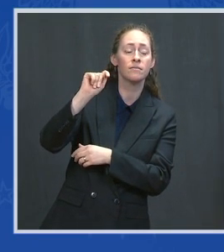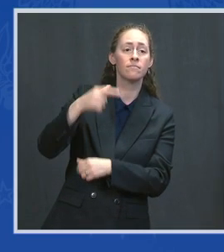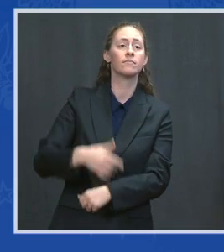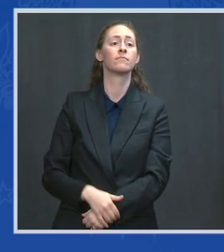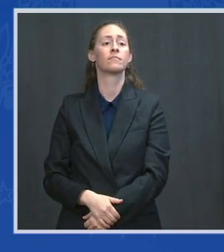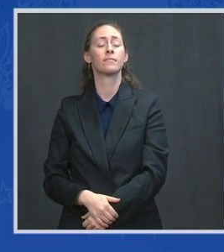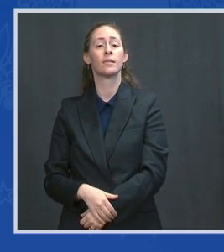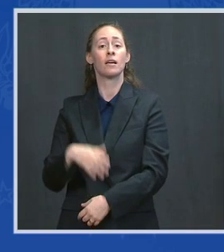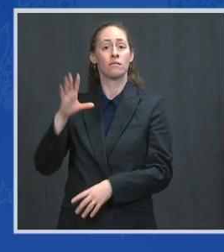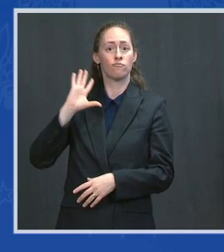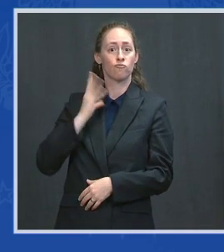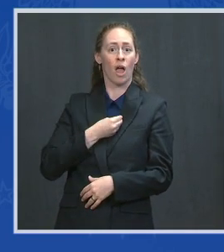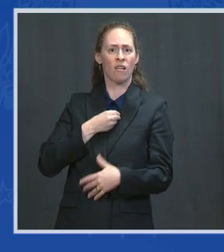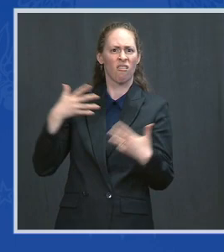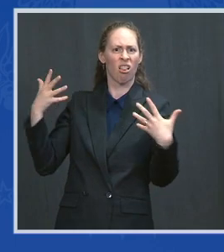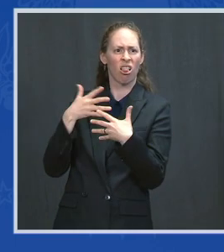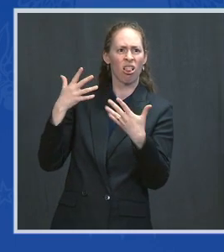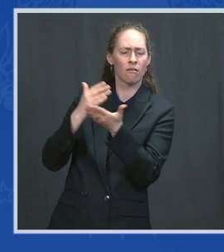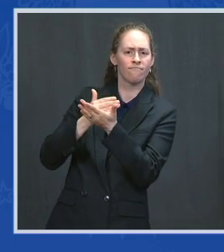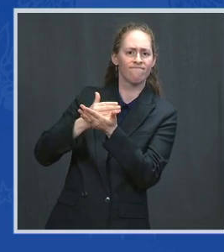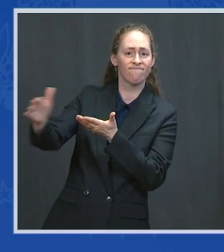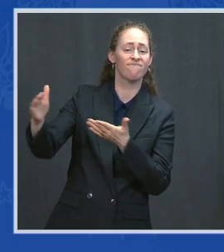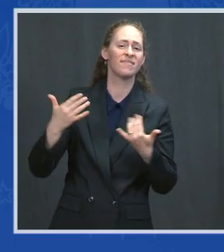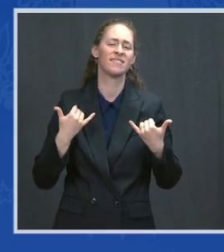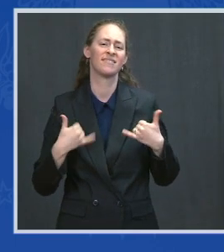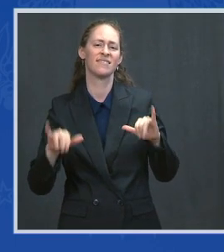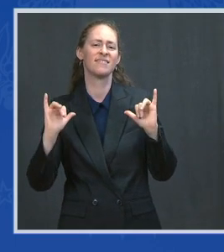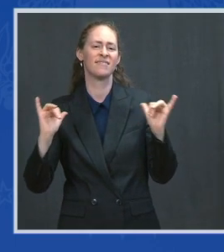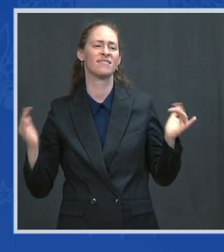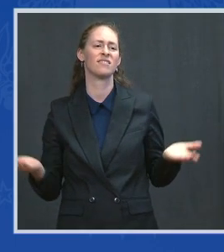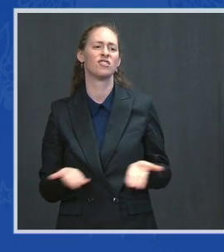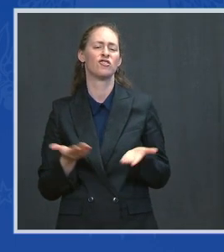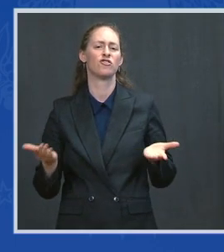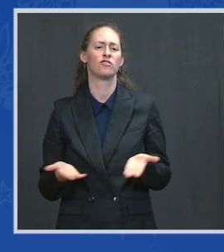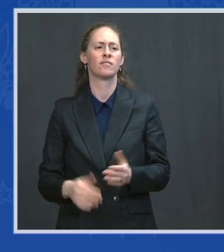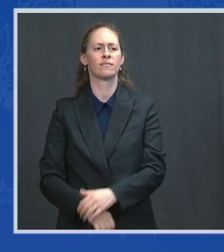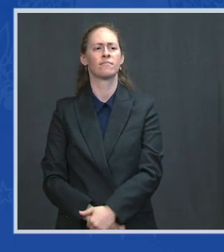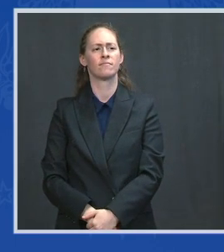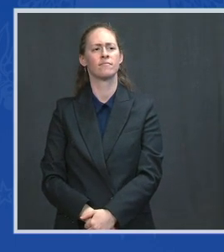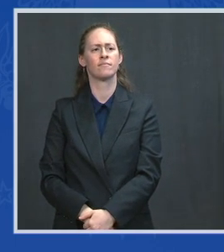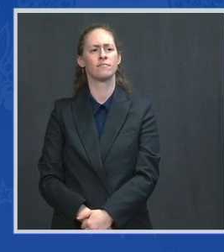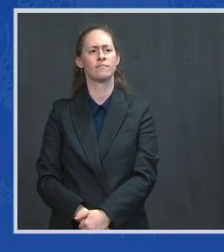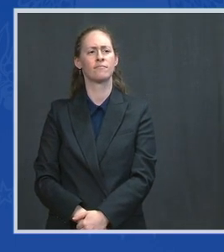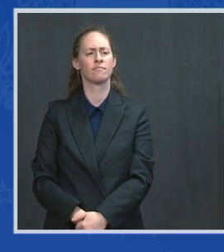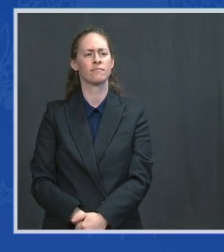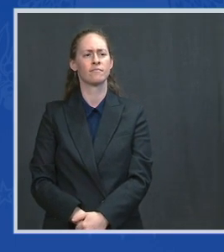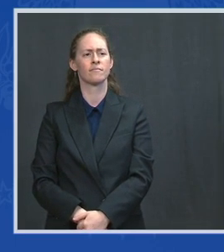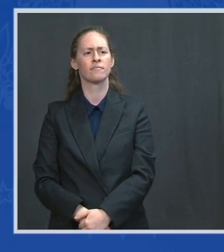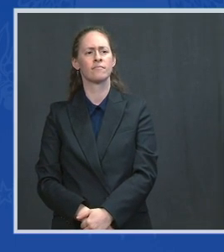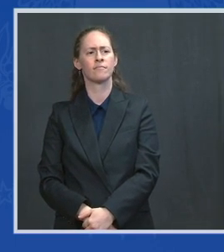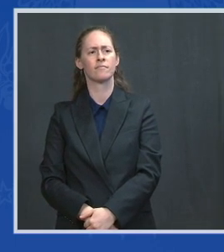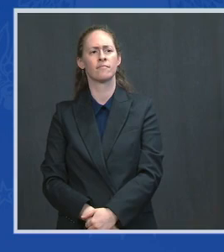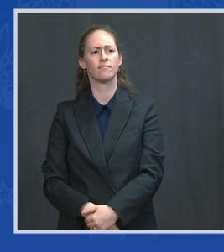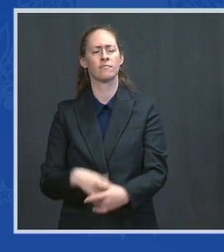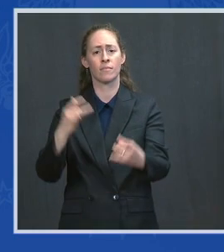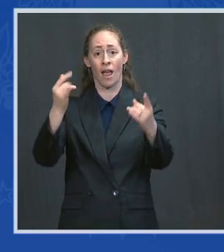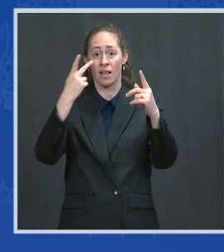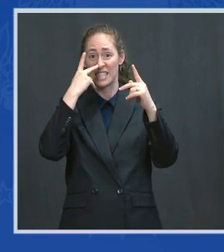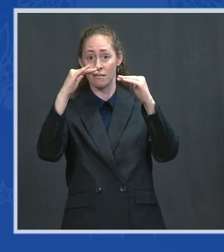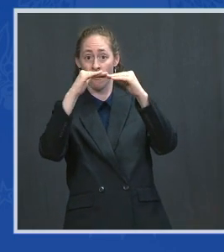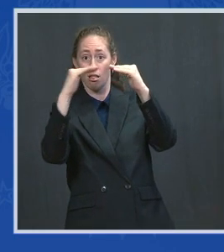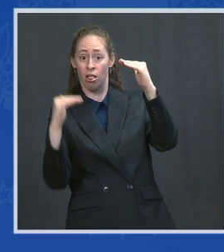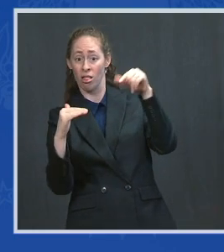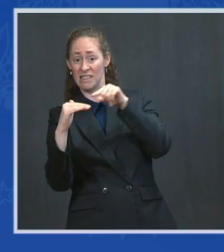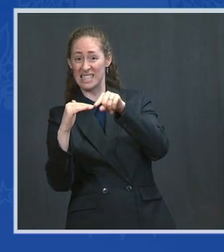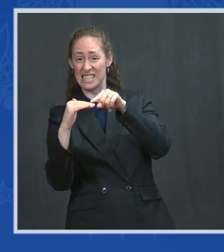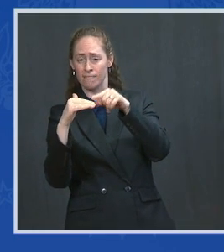to address injustice, wherever it exists, remains the work ahead.